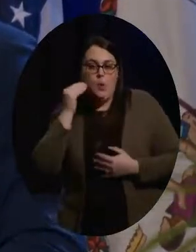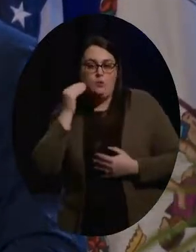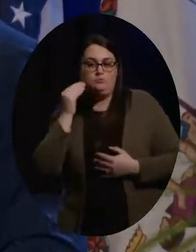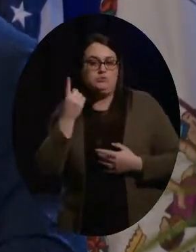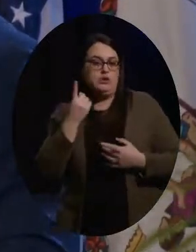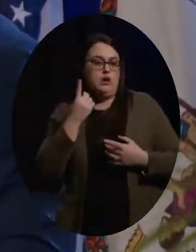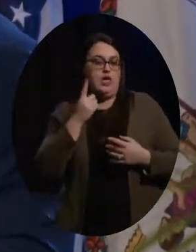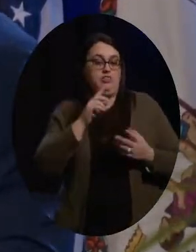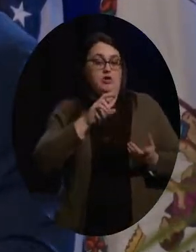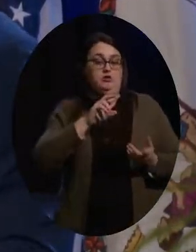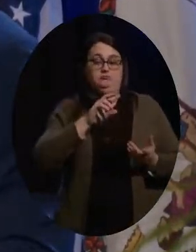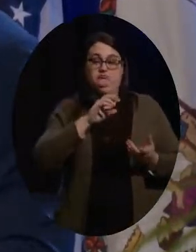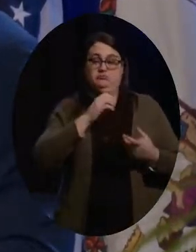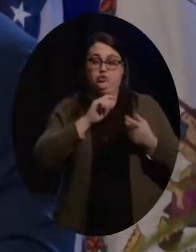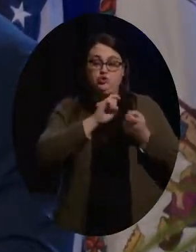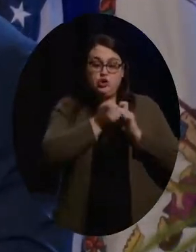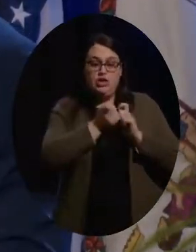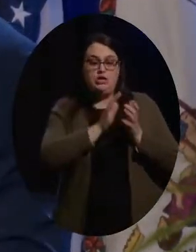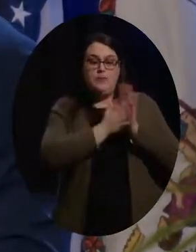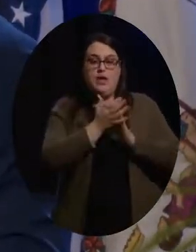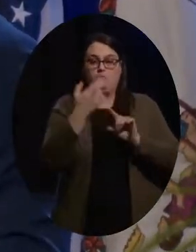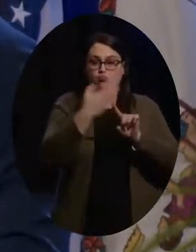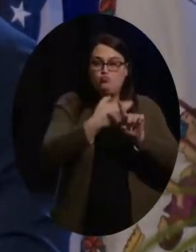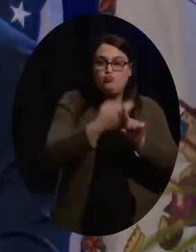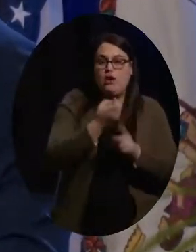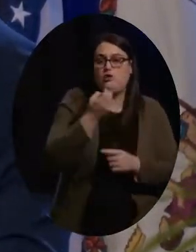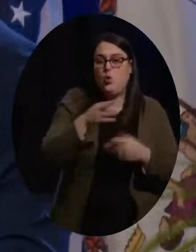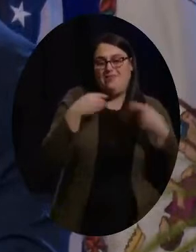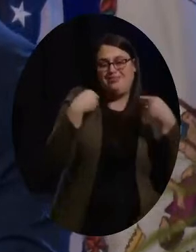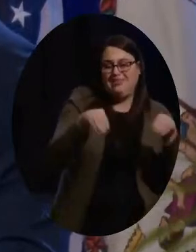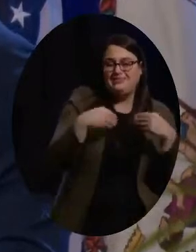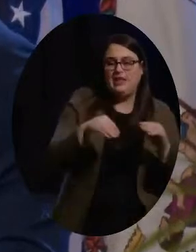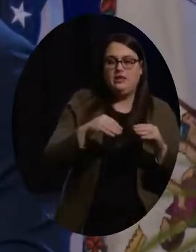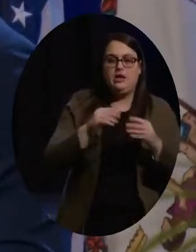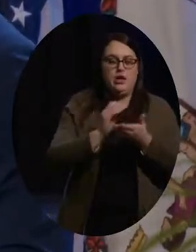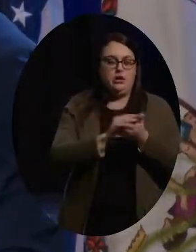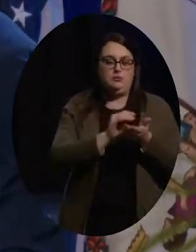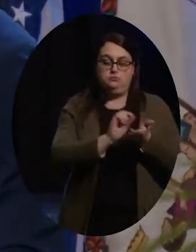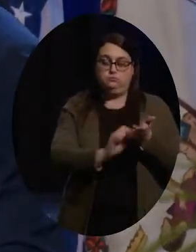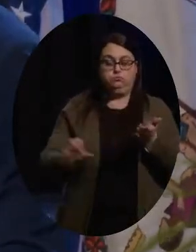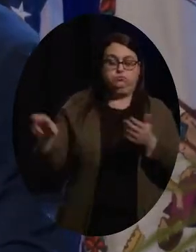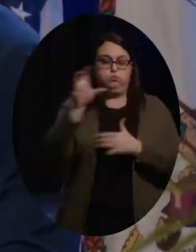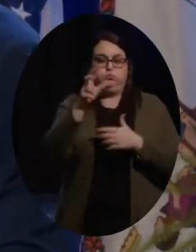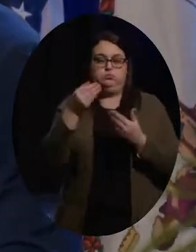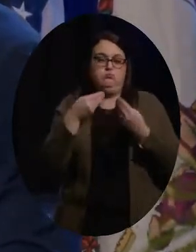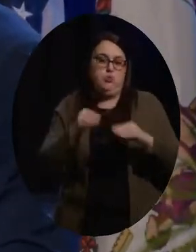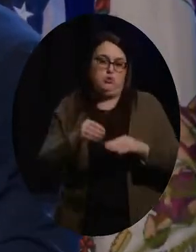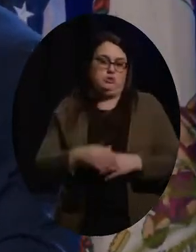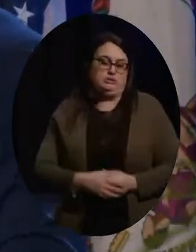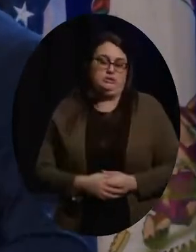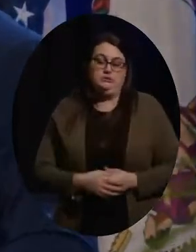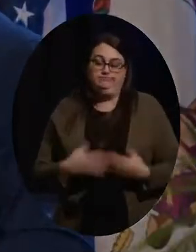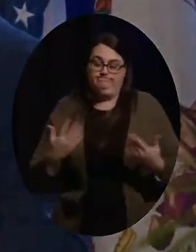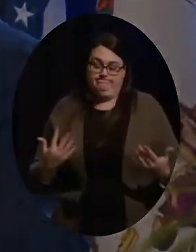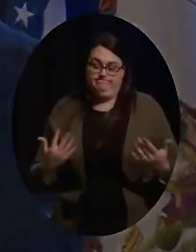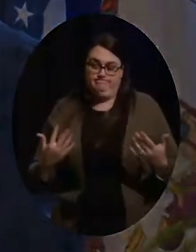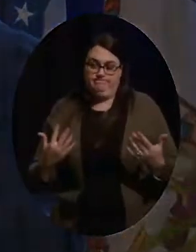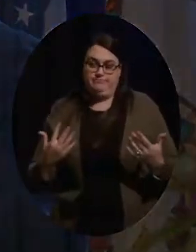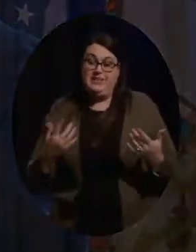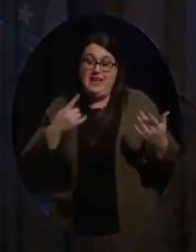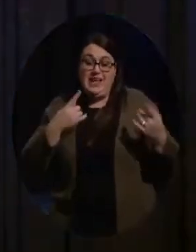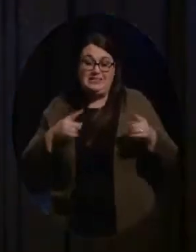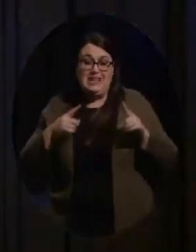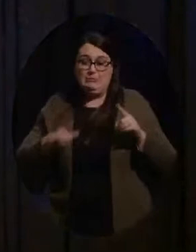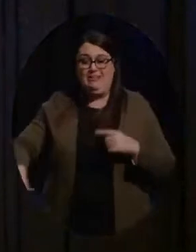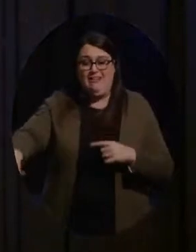either flipping those properties into rental units or selling them at a huge markup. And look, it's happening